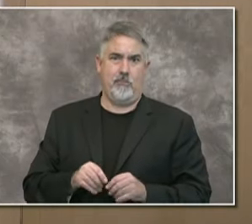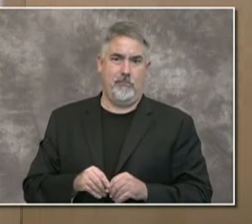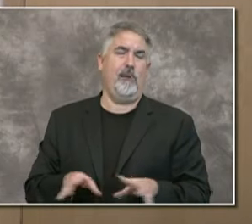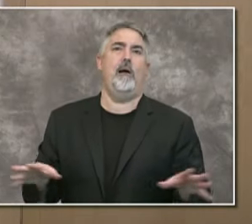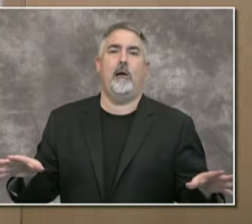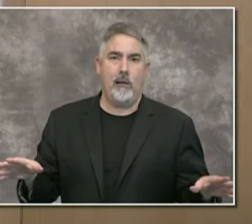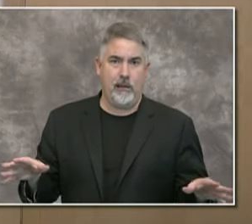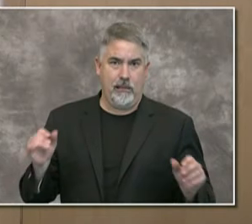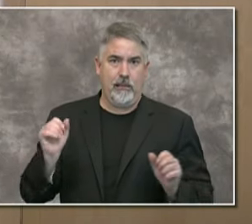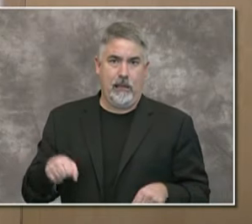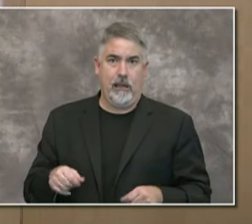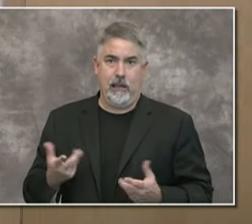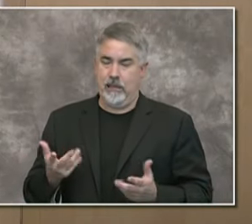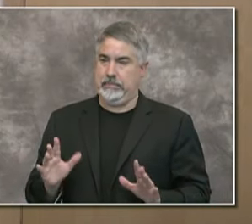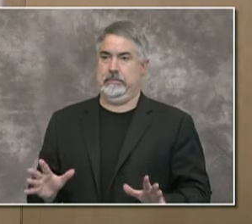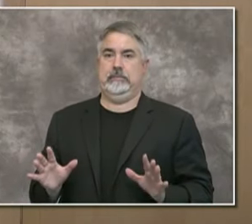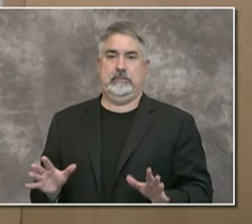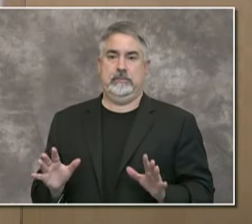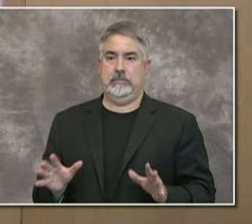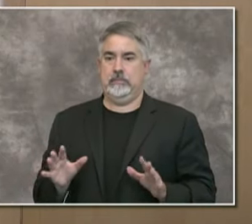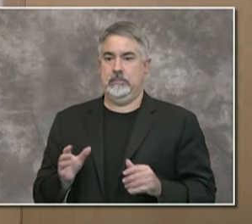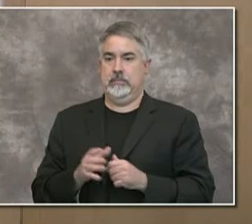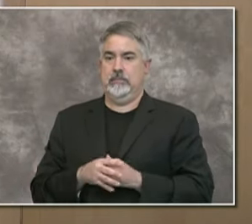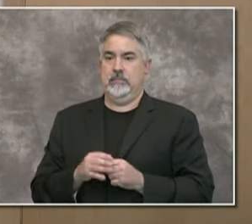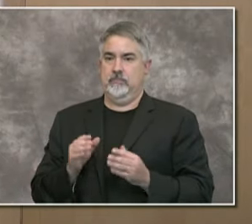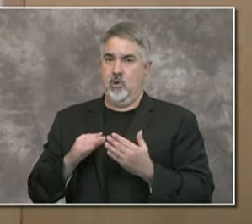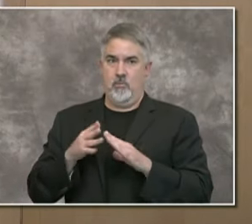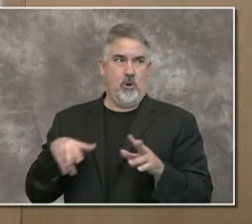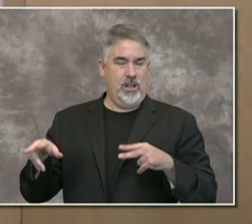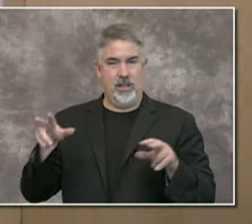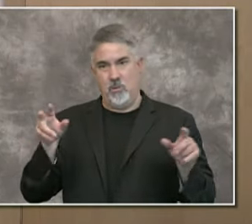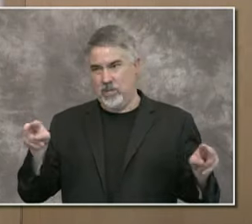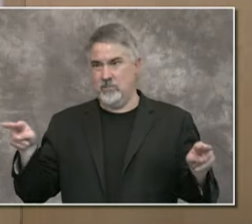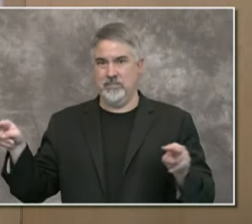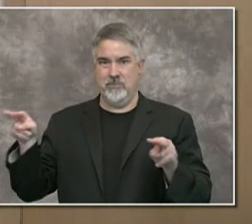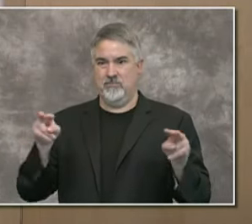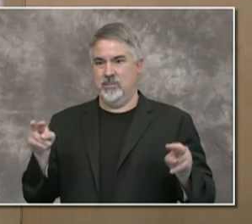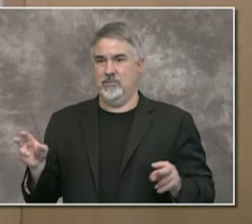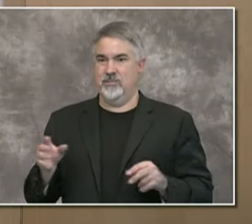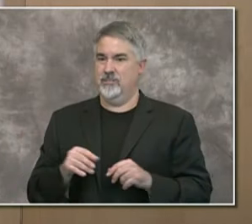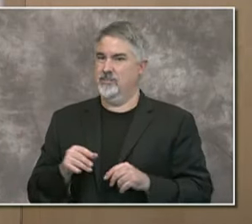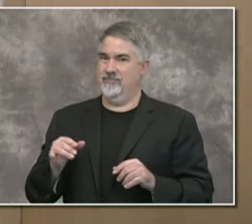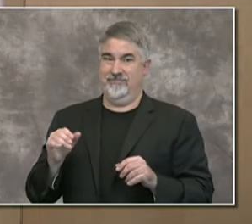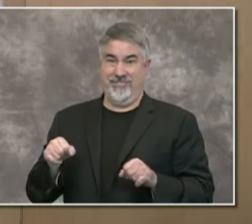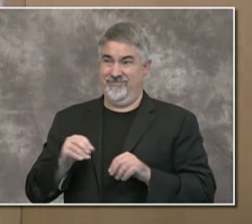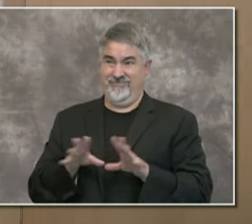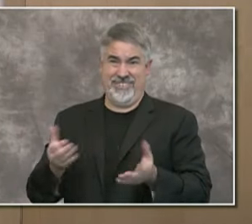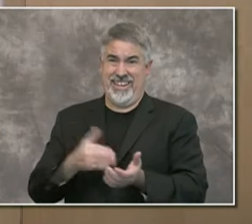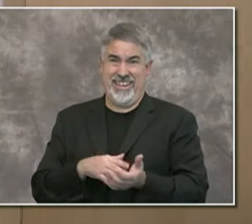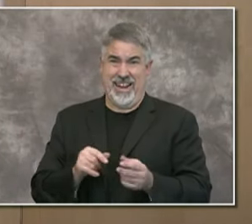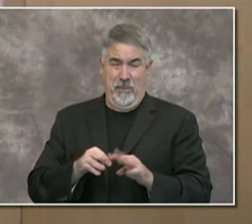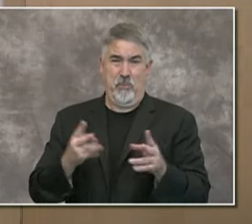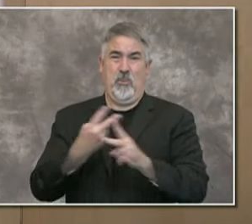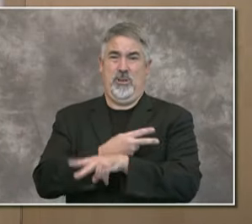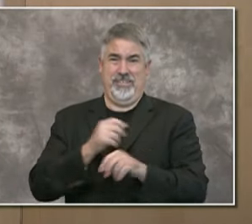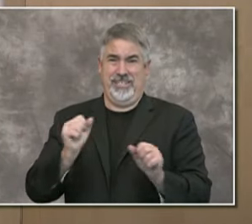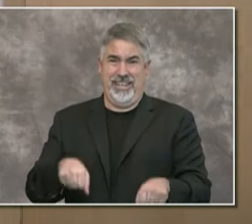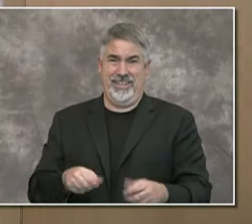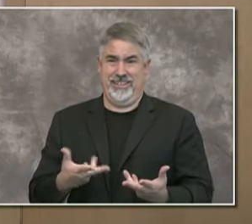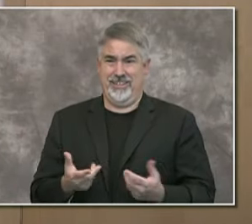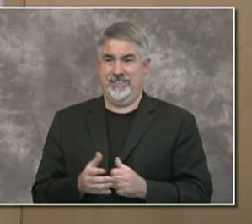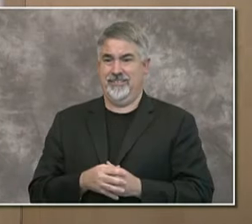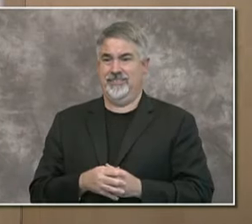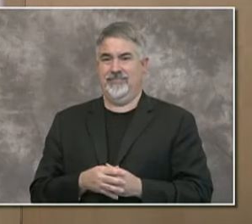our community and other communities that have seen a decline in the number of cases over time as a result of the